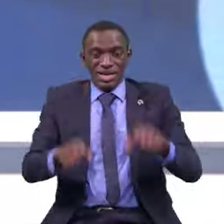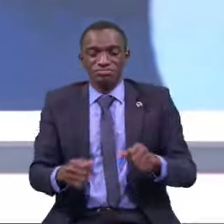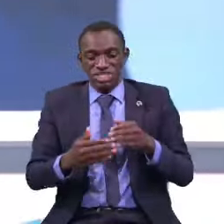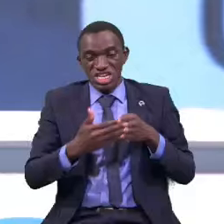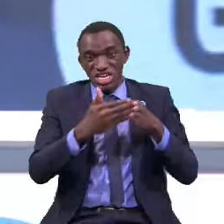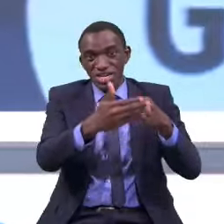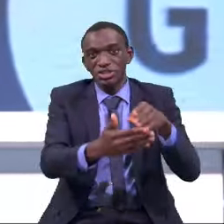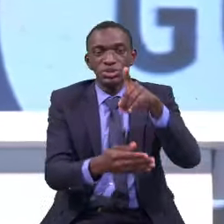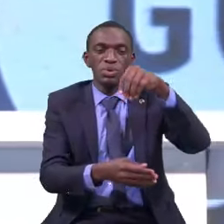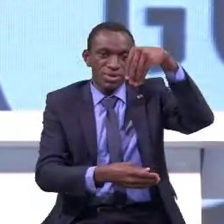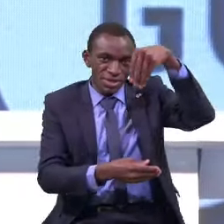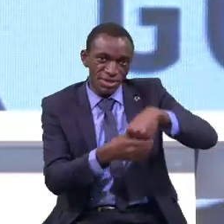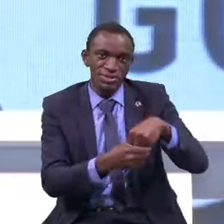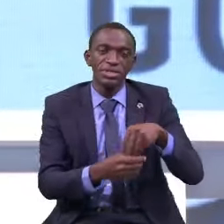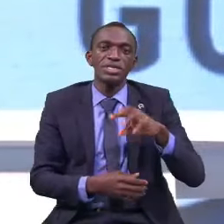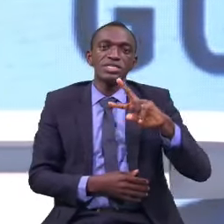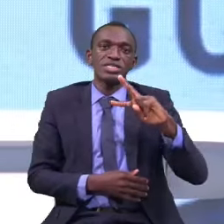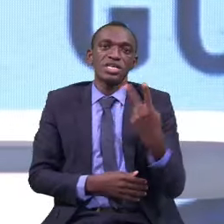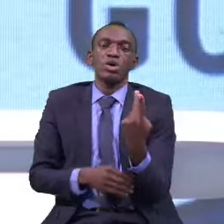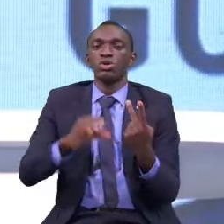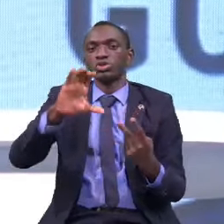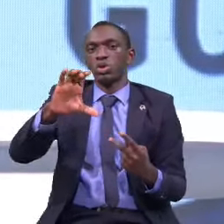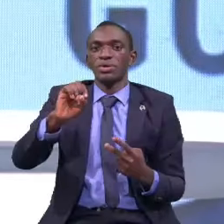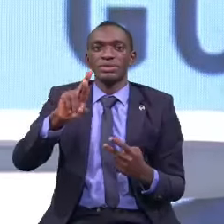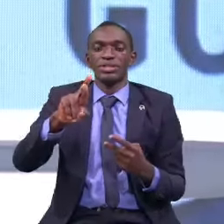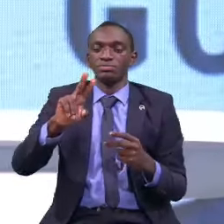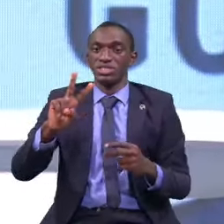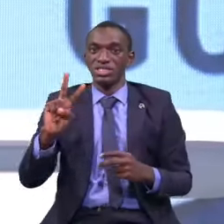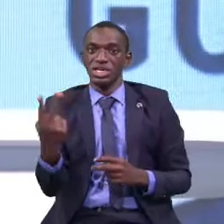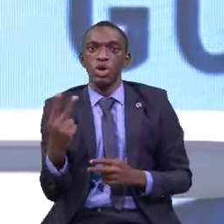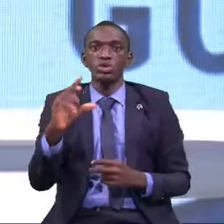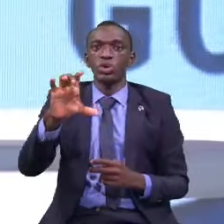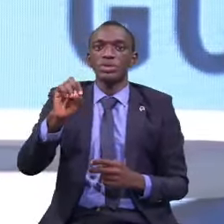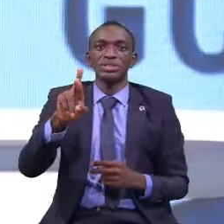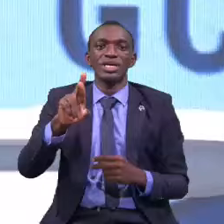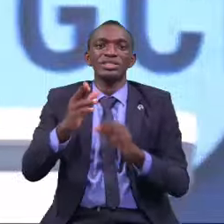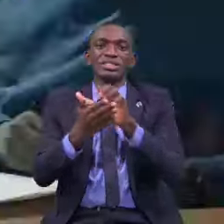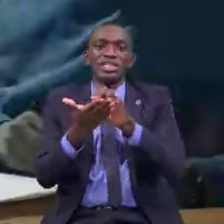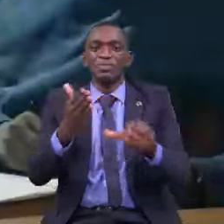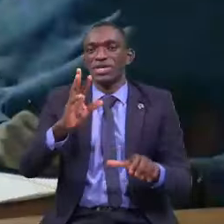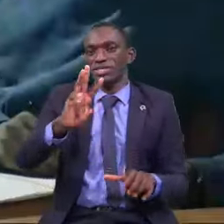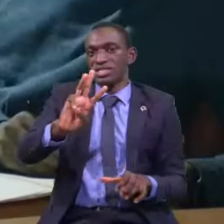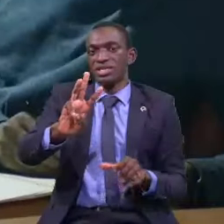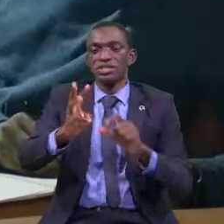2 Corinthians chapter 6. I'm reading from verse 17.